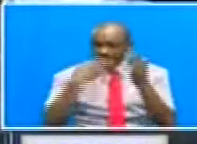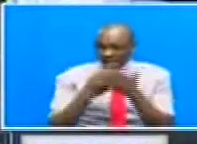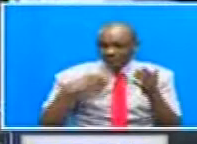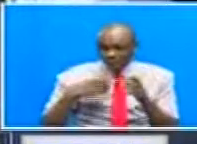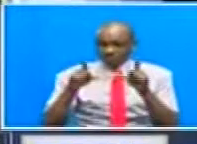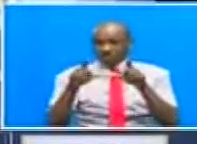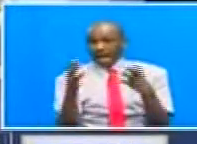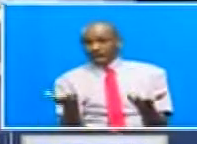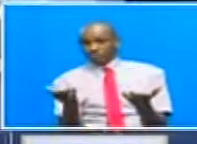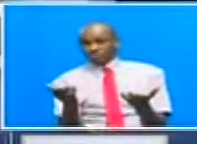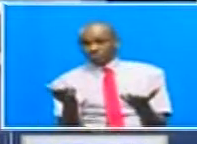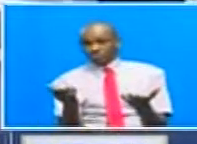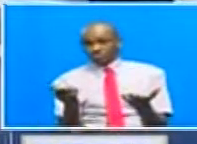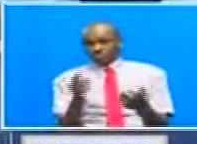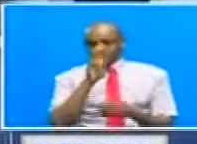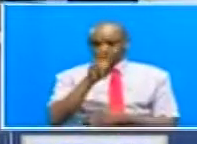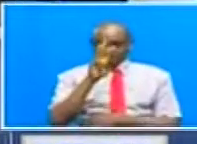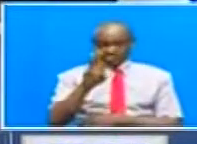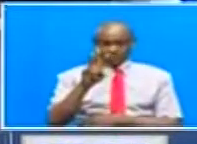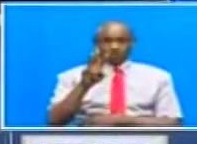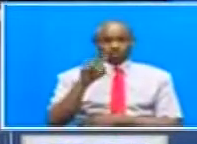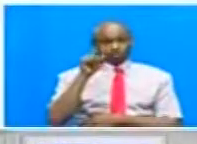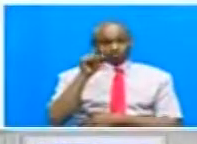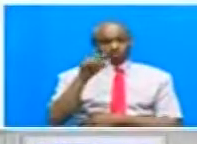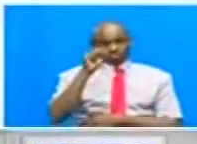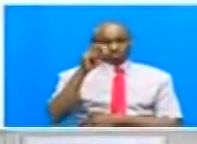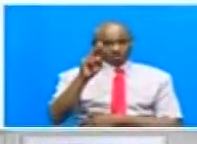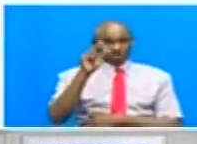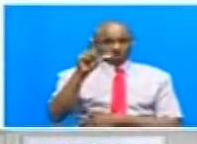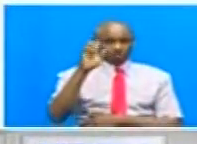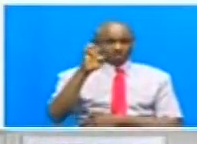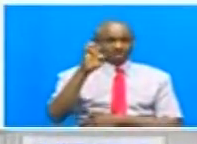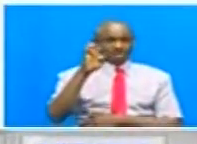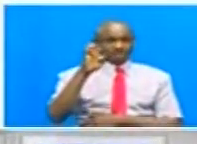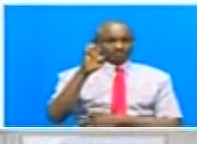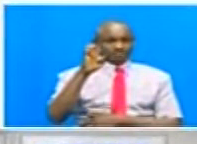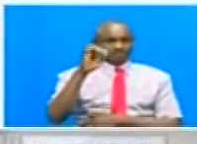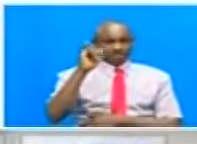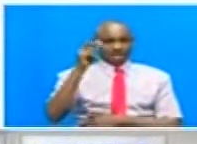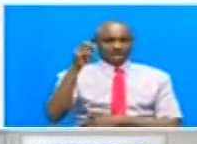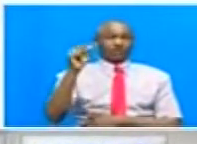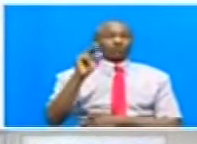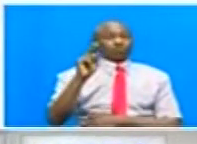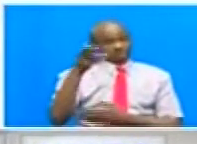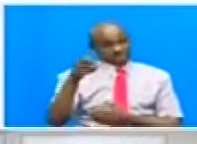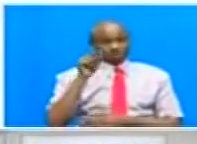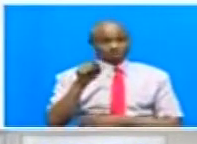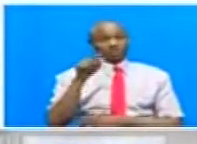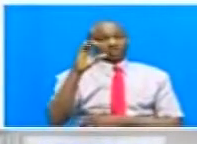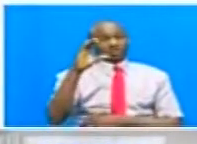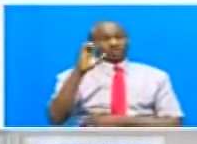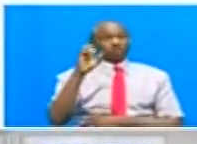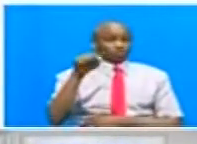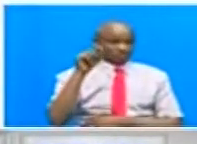about applying for title deeds. And okay, I, with the chairman of the National Land Commission, were at the Kenya